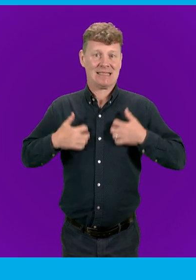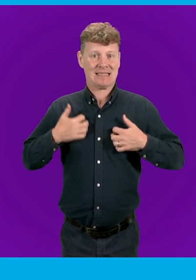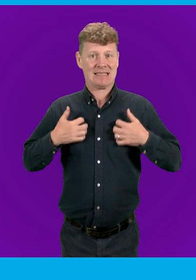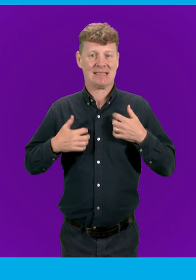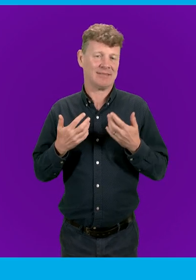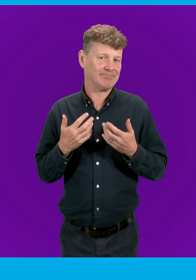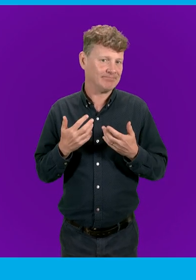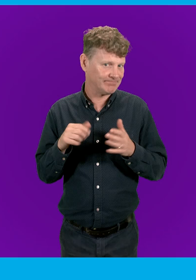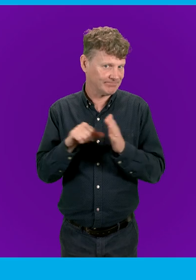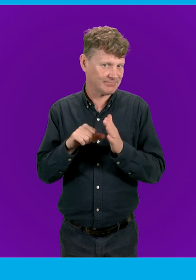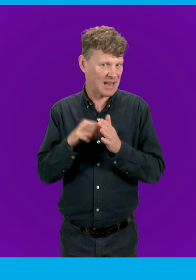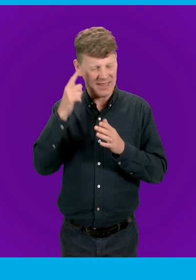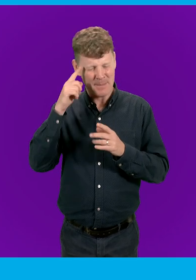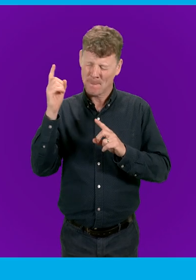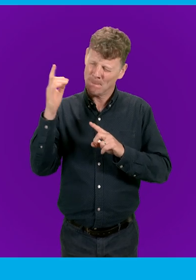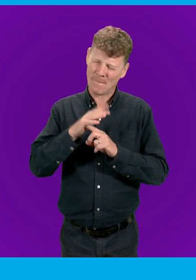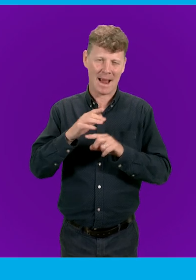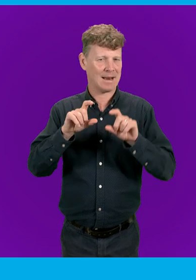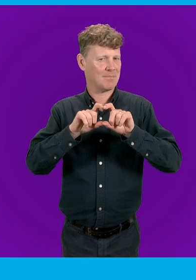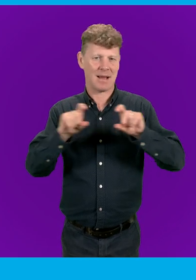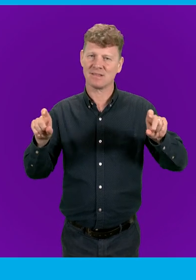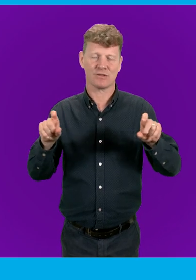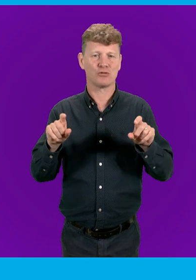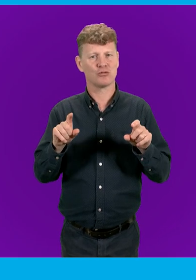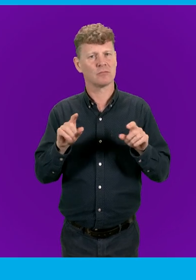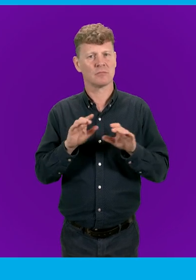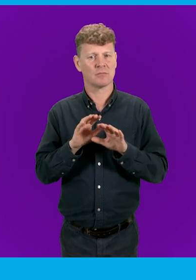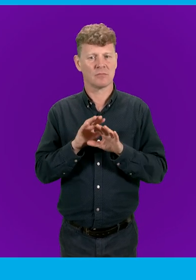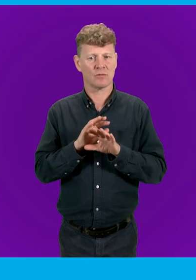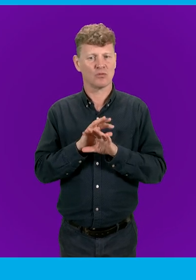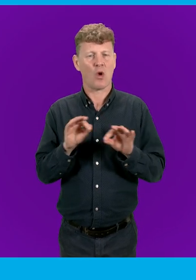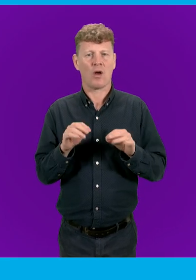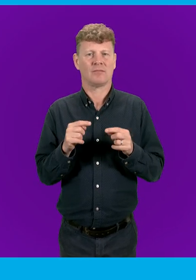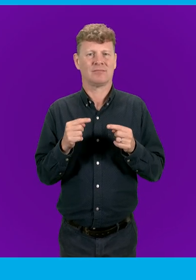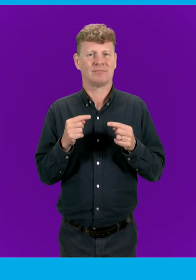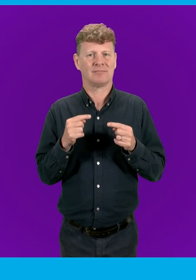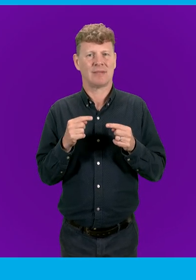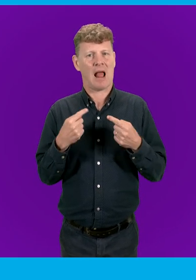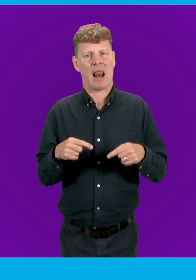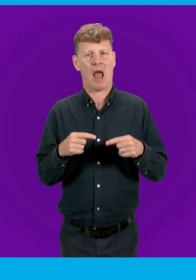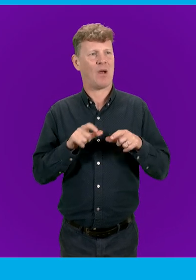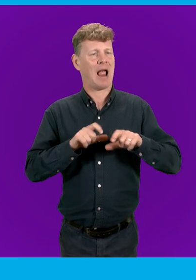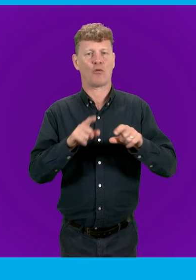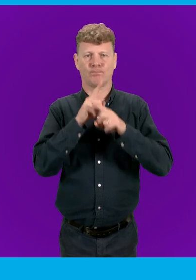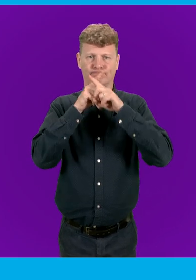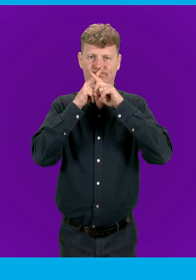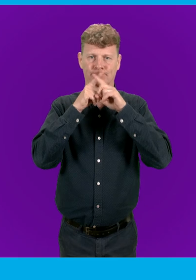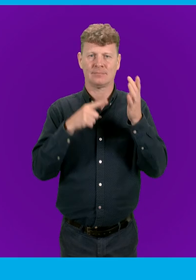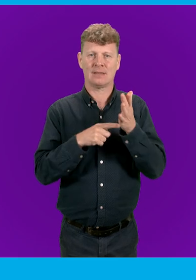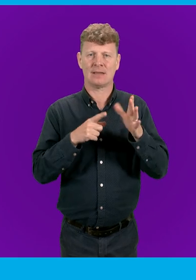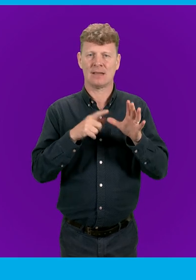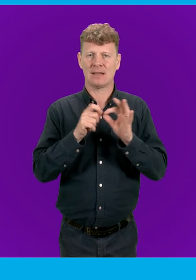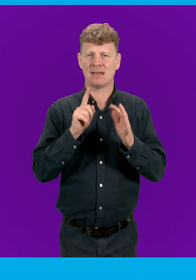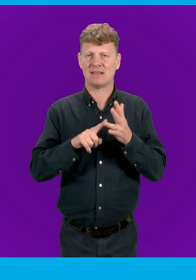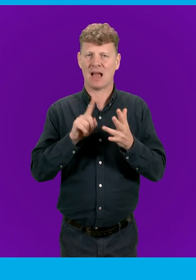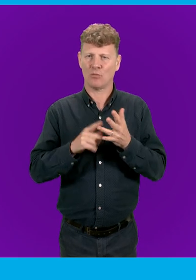difficult. So I think the main message would be just not to let it be a taboo subject, and just feel confident that you can speak about these